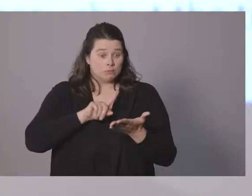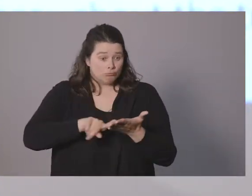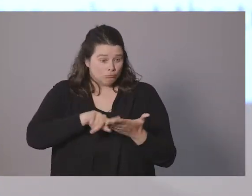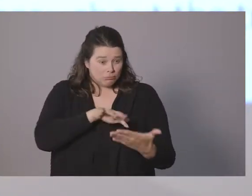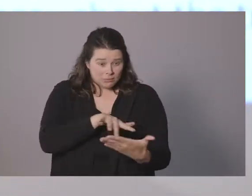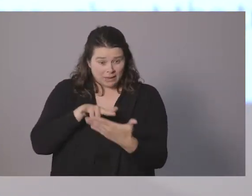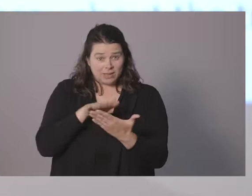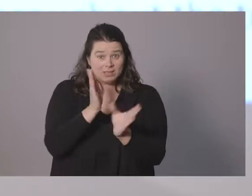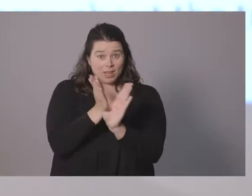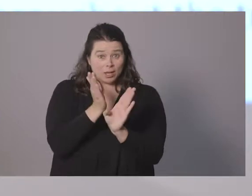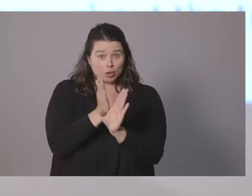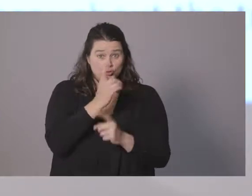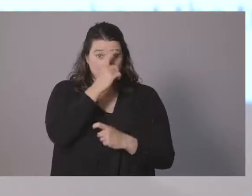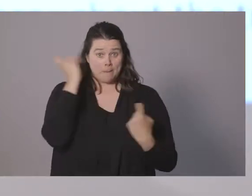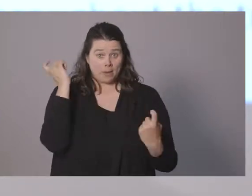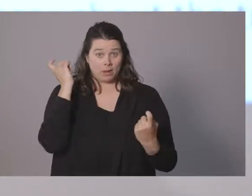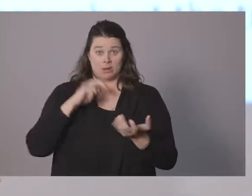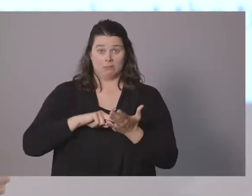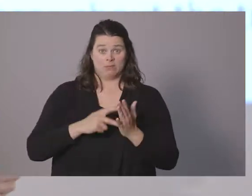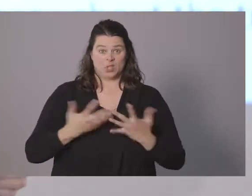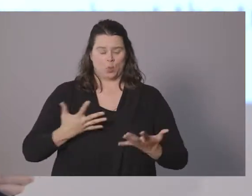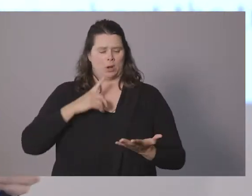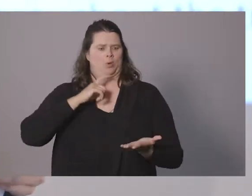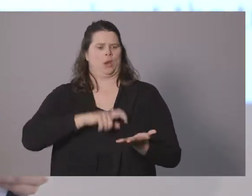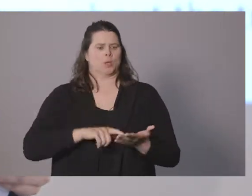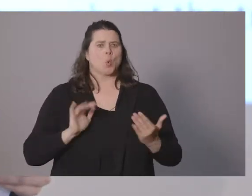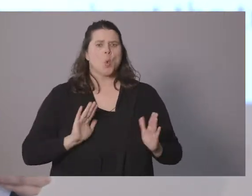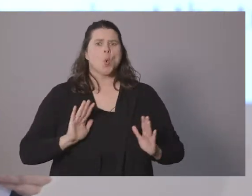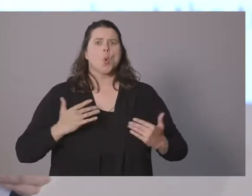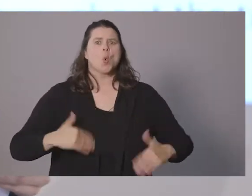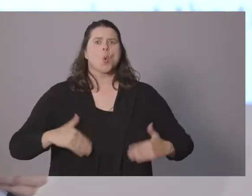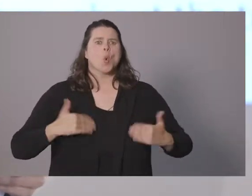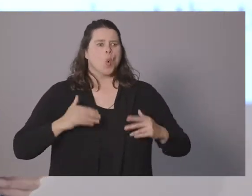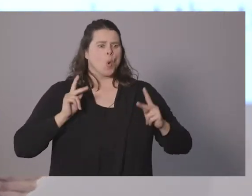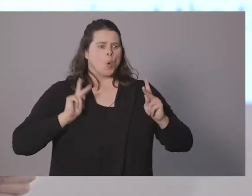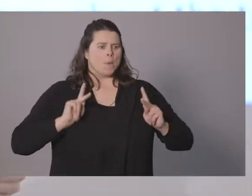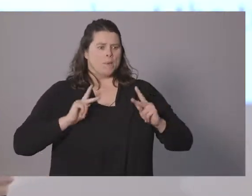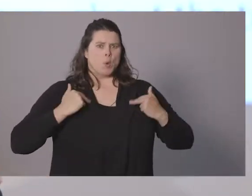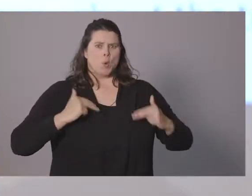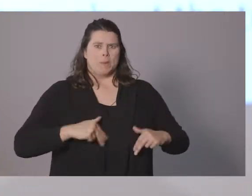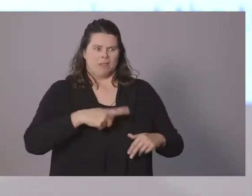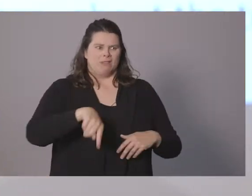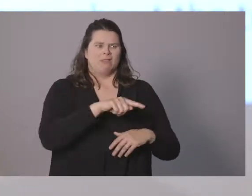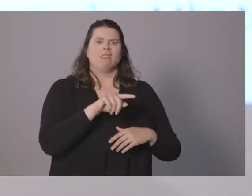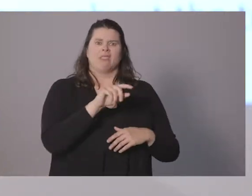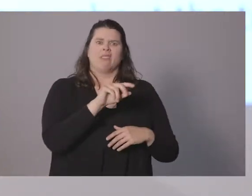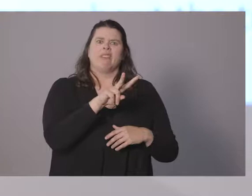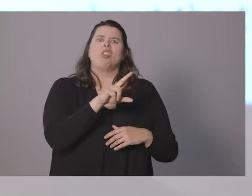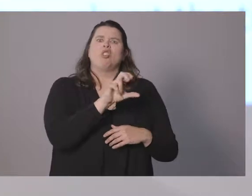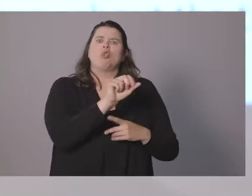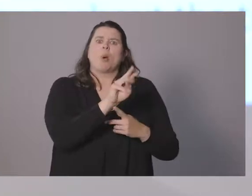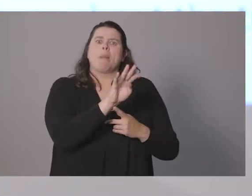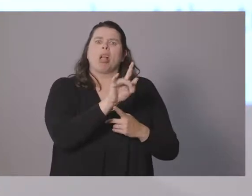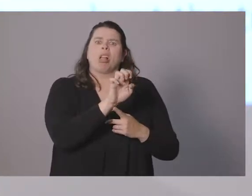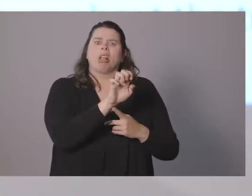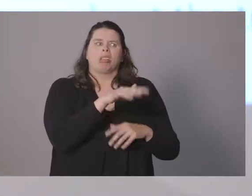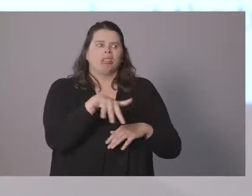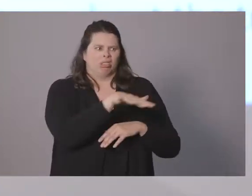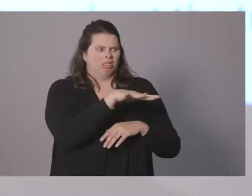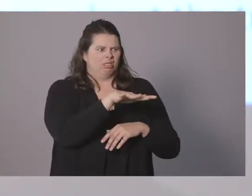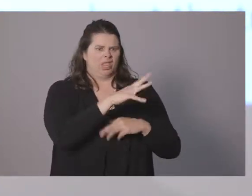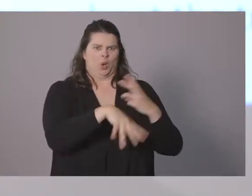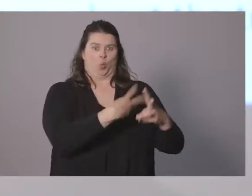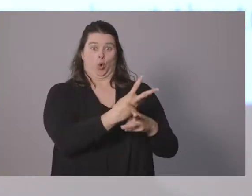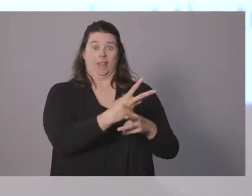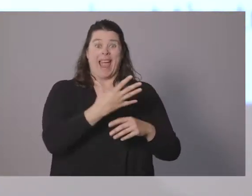vulnerability in the natural world and with the capacity for evil in human nature. To